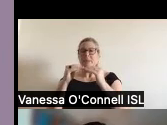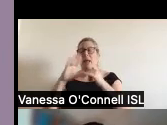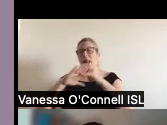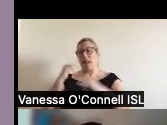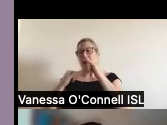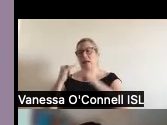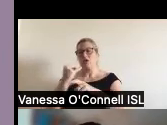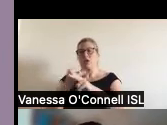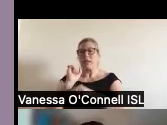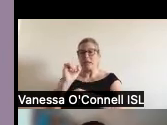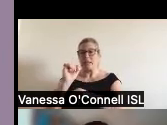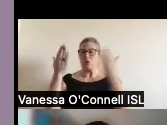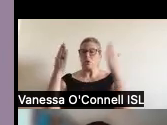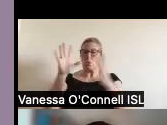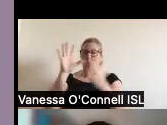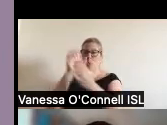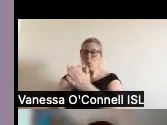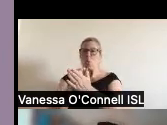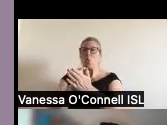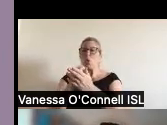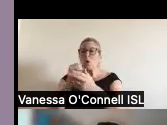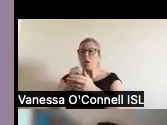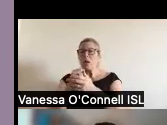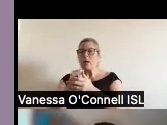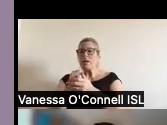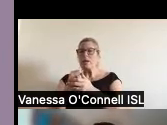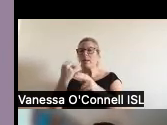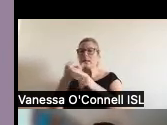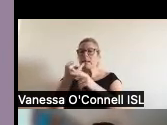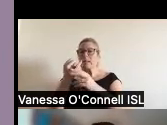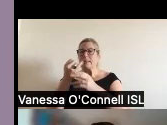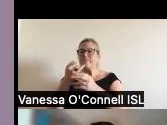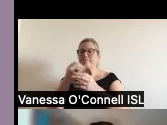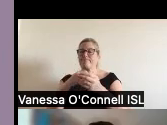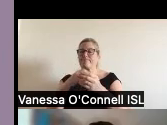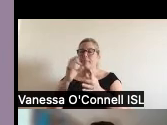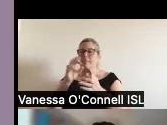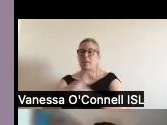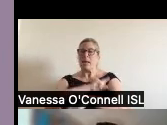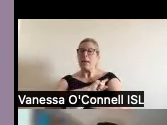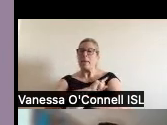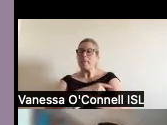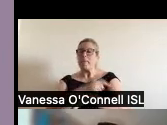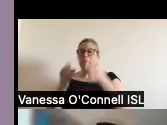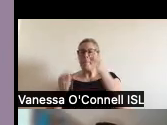index highlighted the fact that in the subdomain of power, Europe as a whole scored